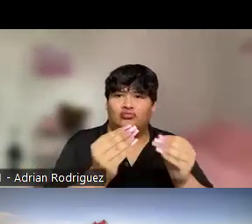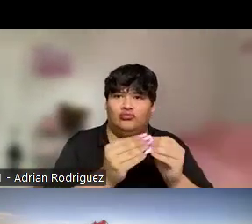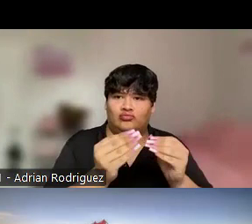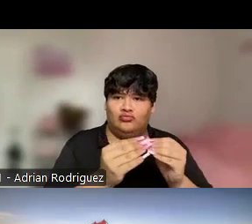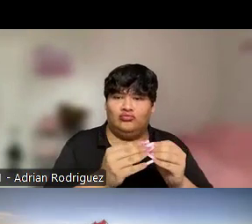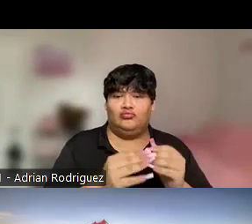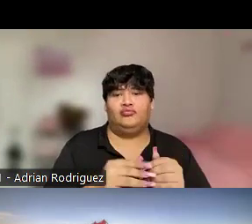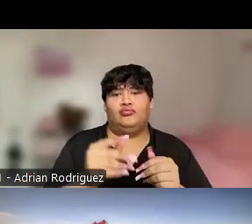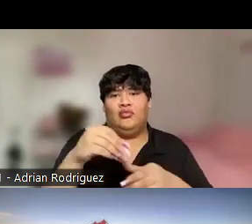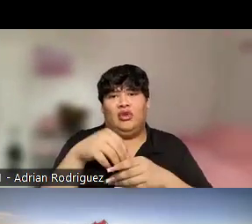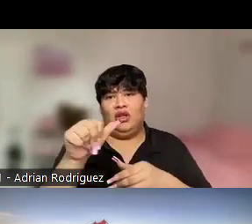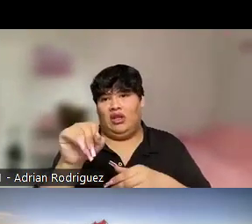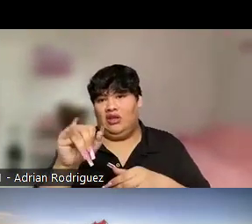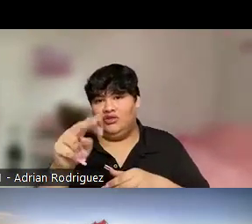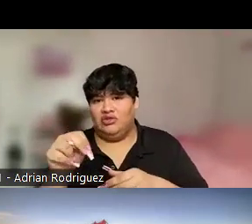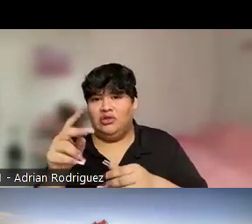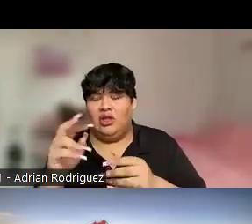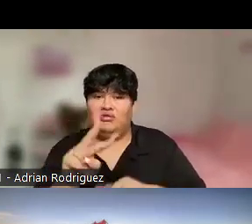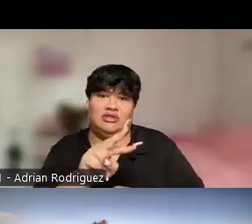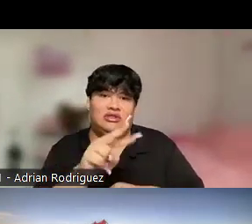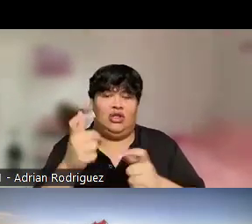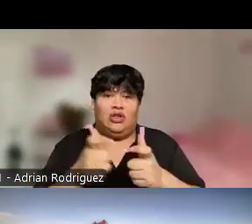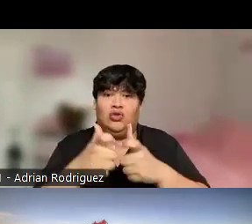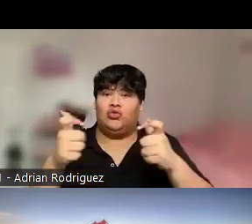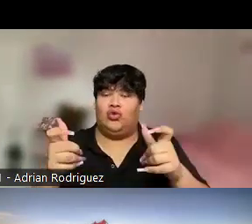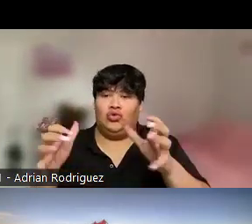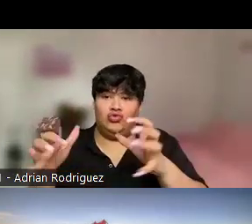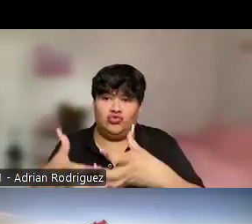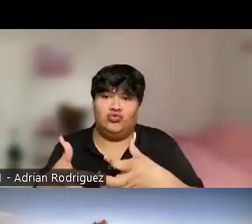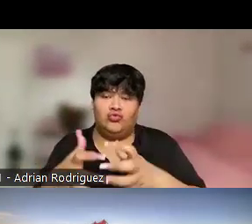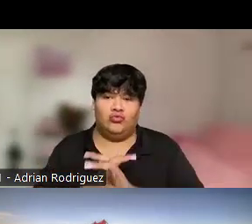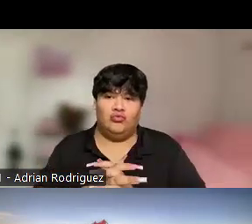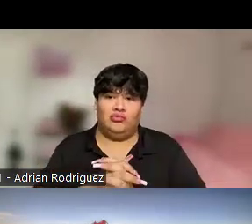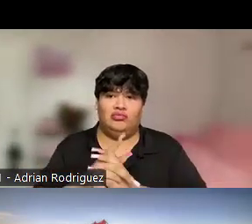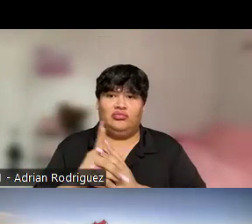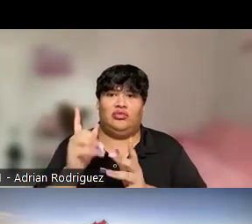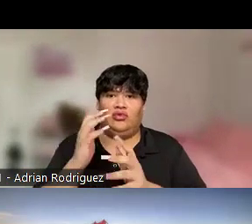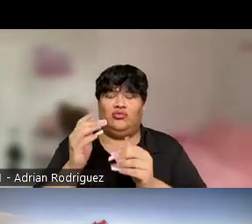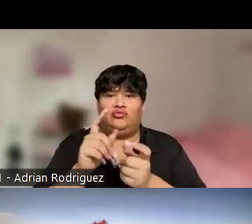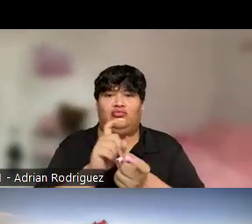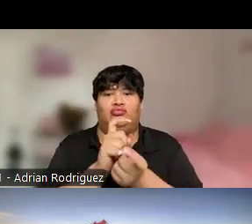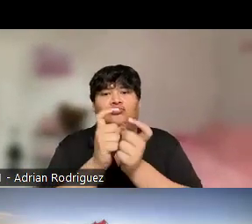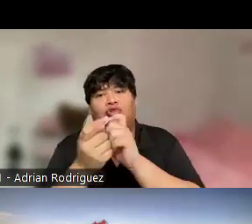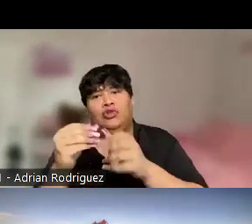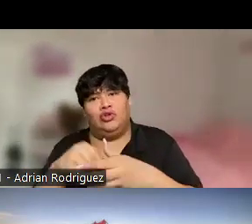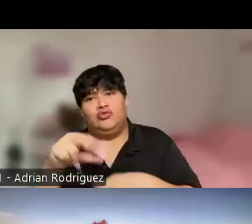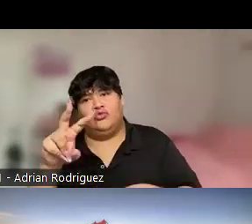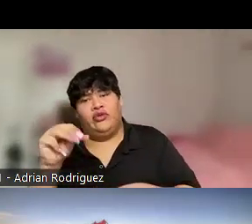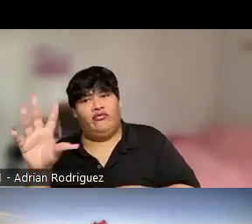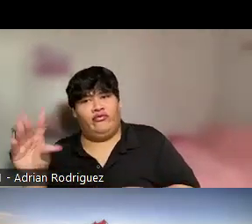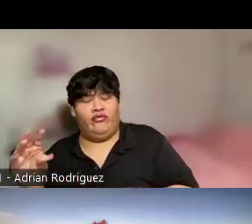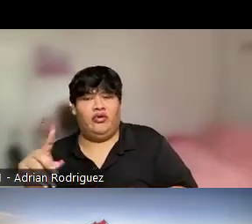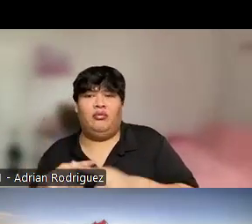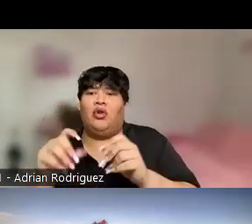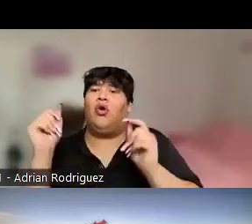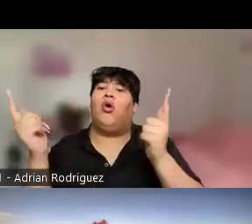Asian population is the second largest by group, and especially shifting into 2050. But all